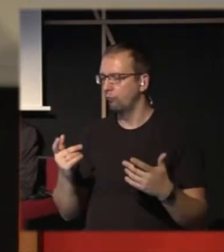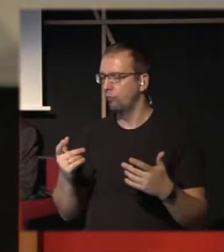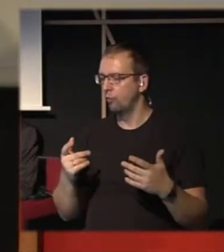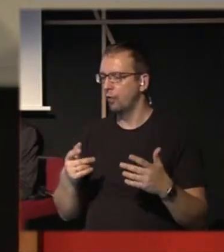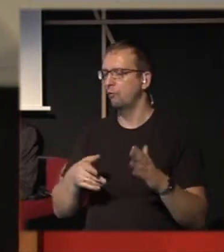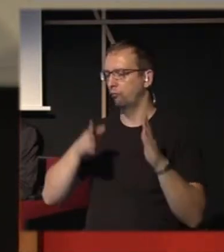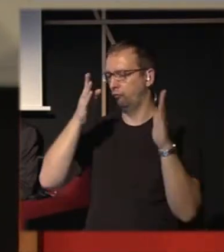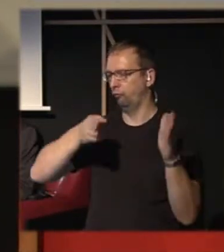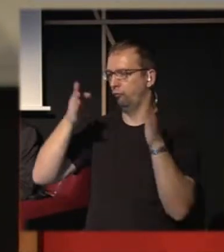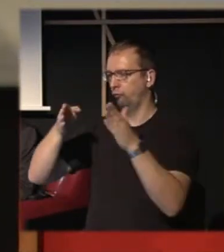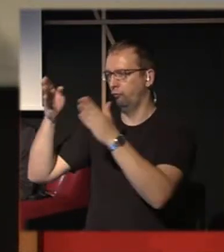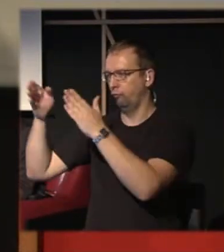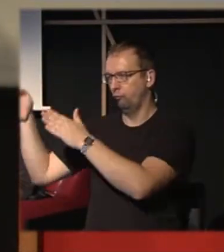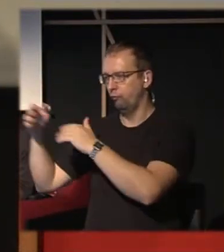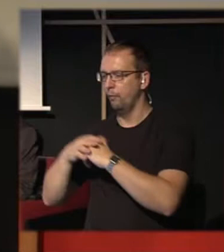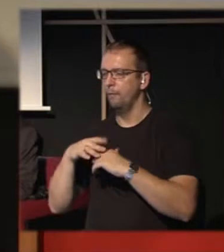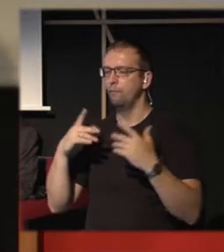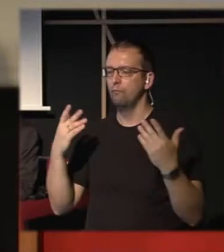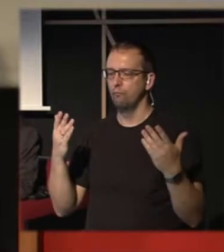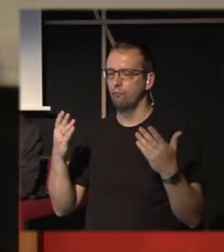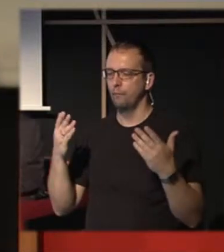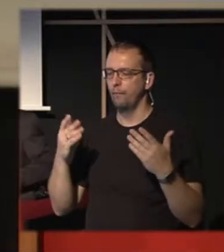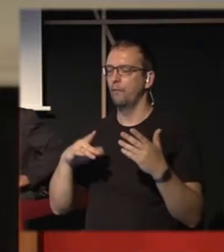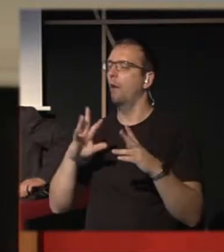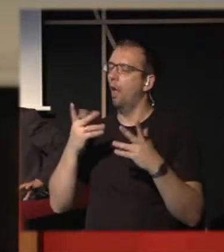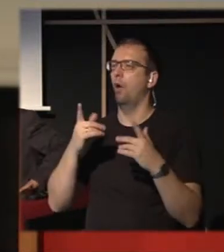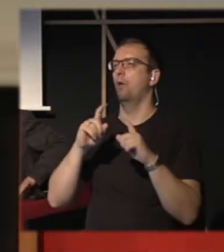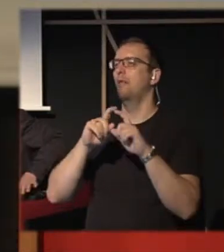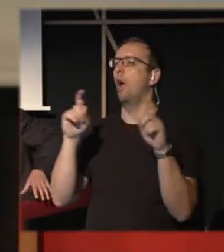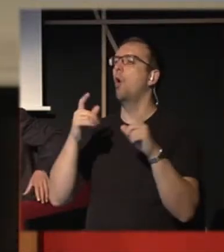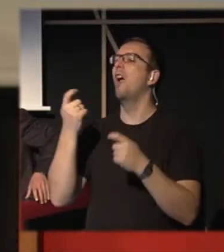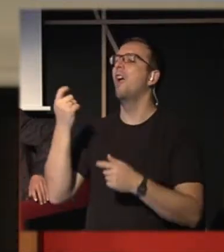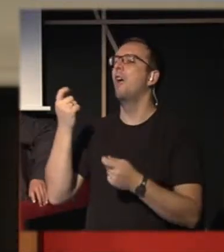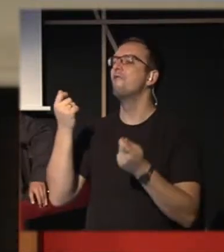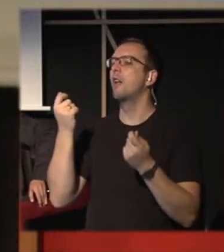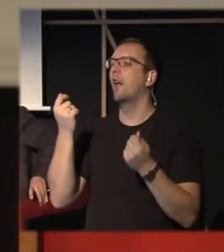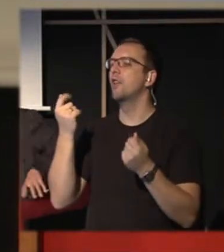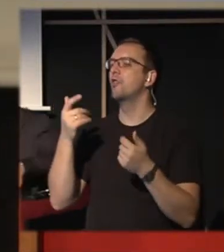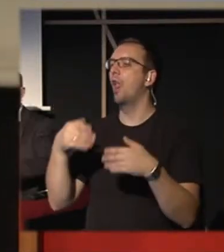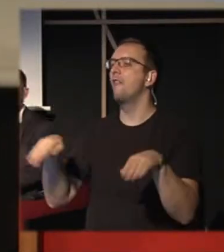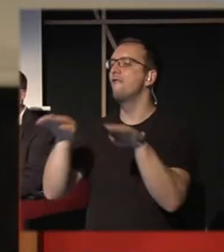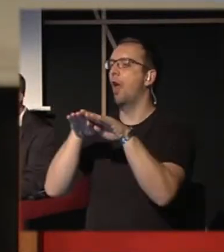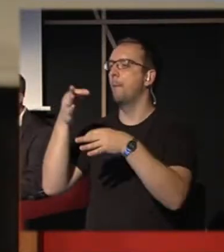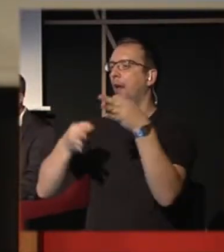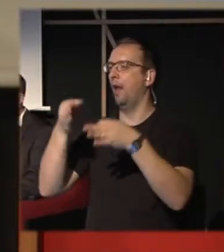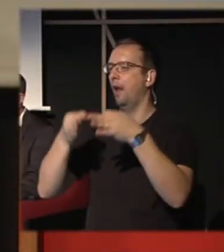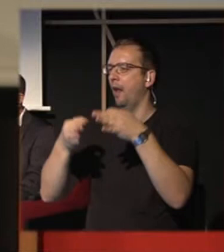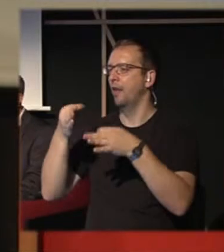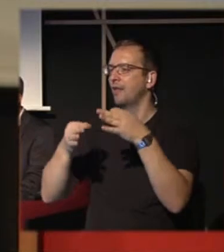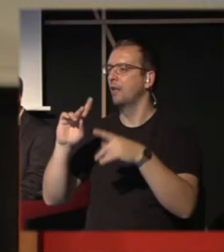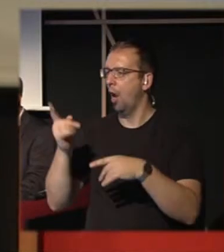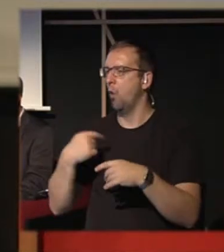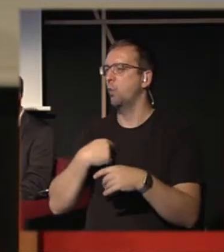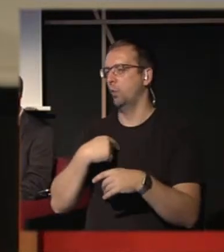of, within the division, we have 4 different units. I'm in the club licensing, which manages what we call the core process,